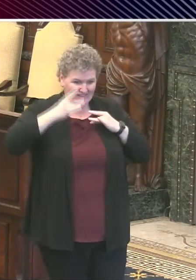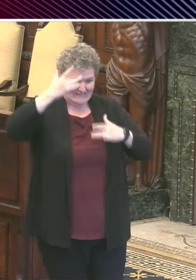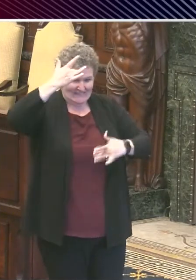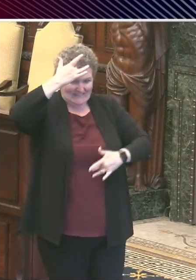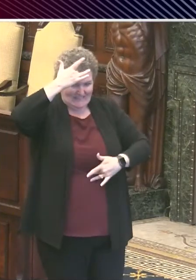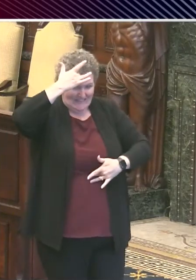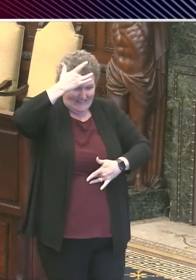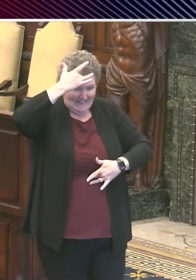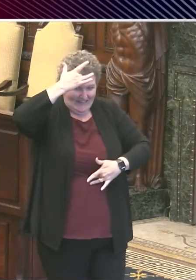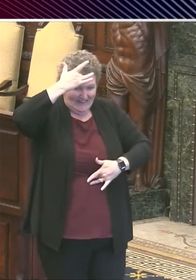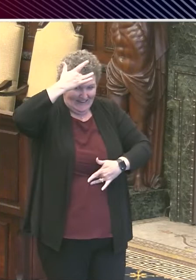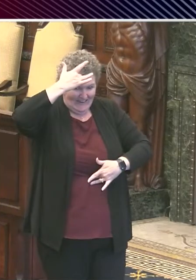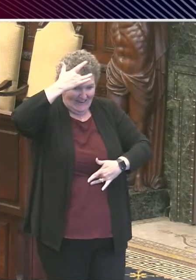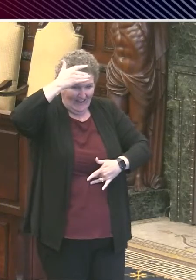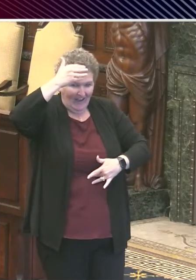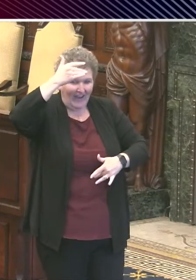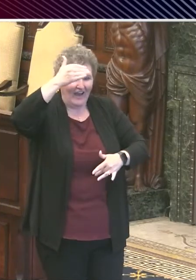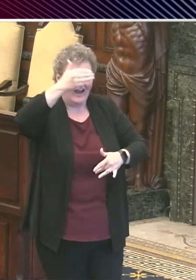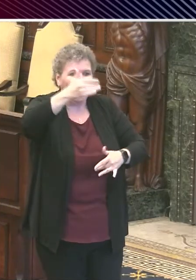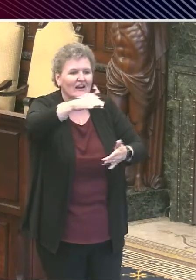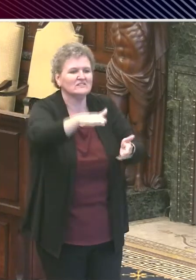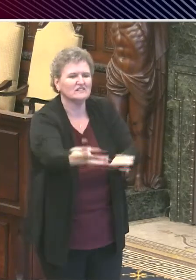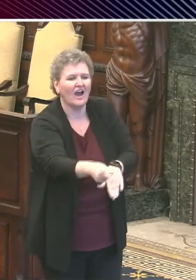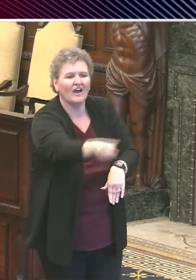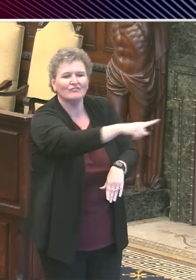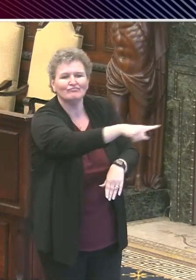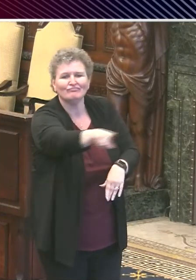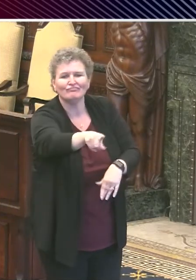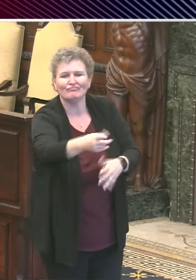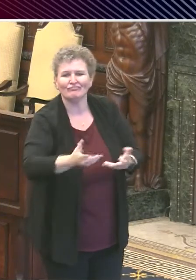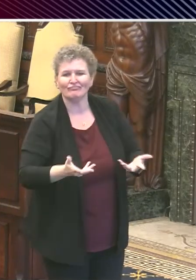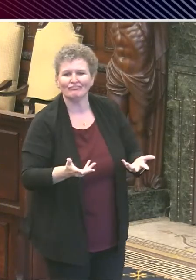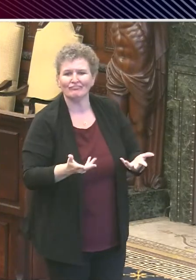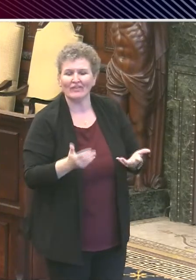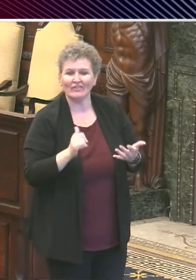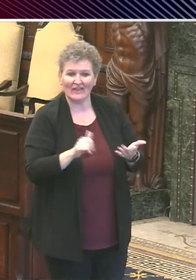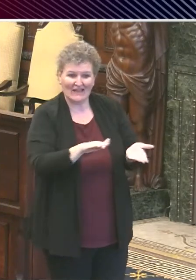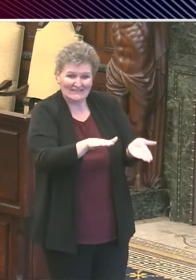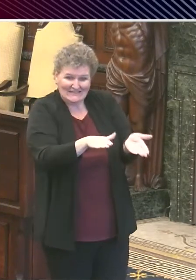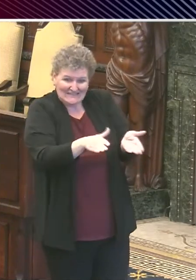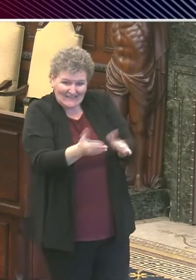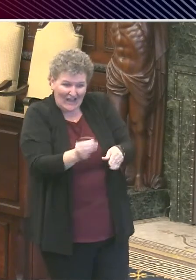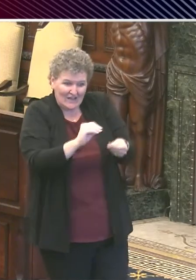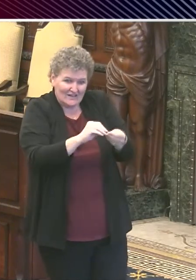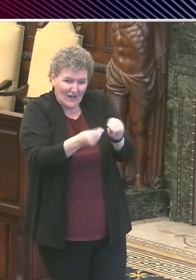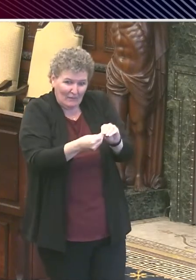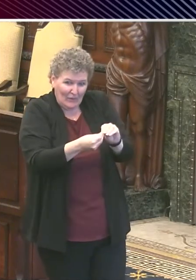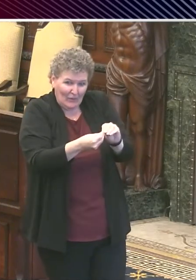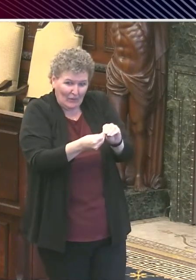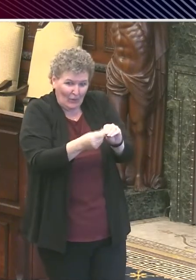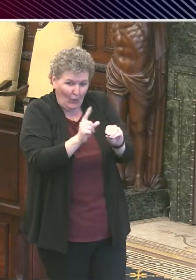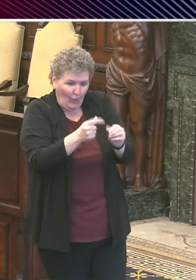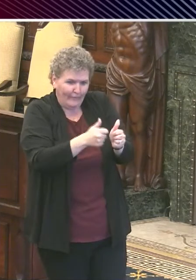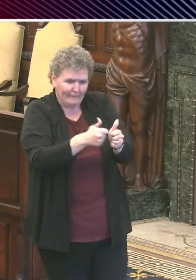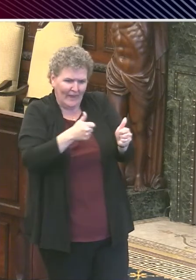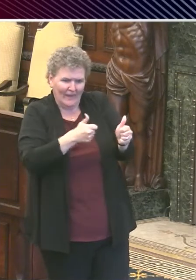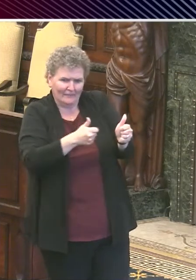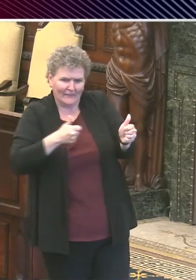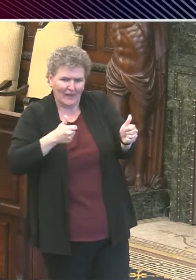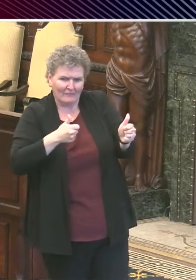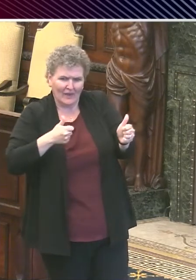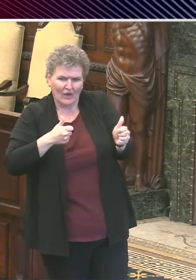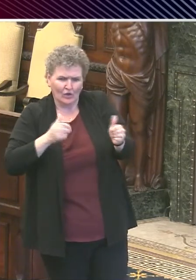lags substantially behind the count of new cases. So for a period of time, we saw an increase in cases in Florida and Texas and